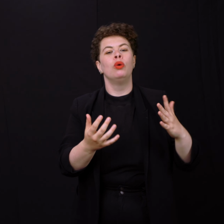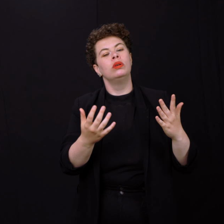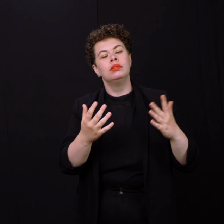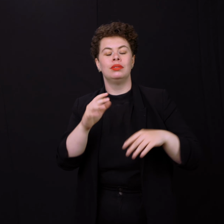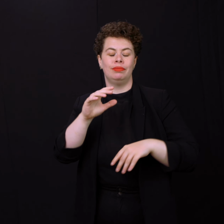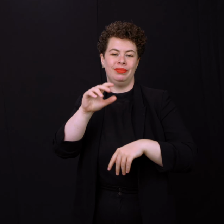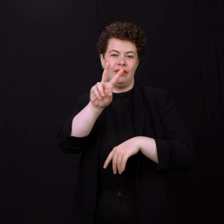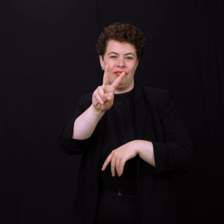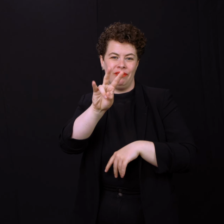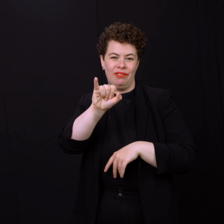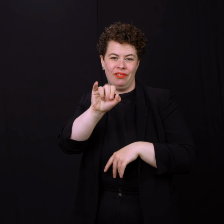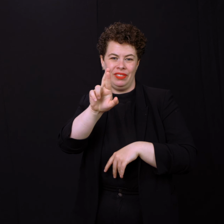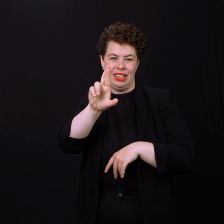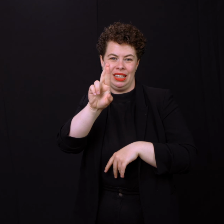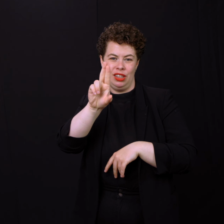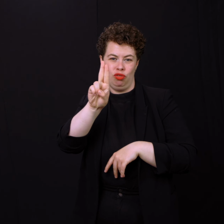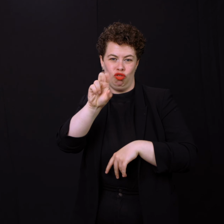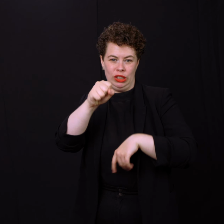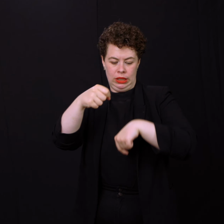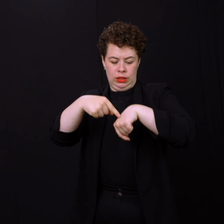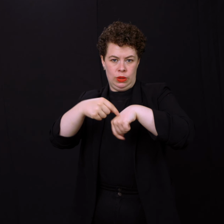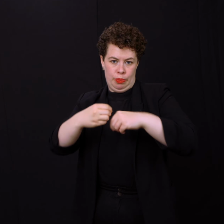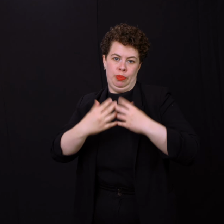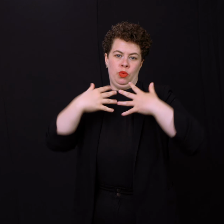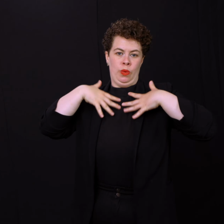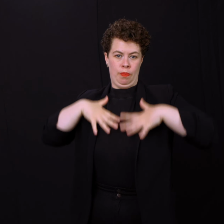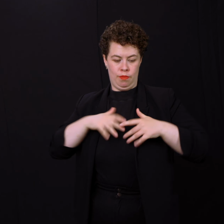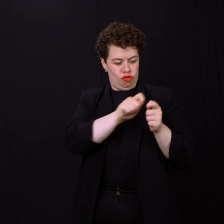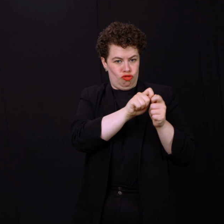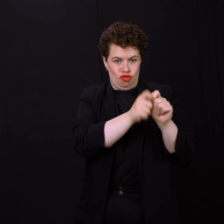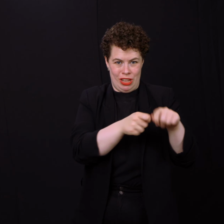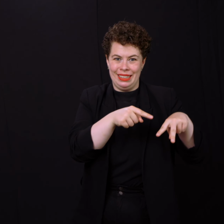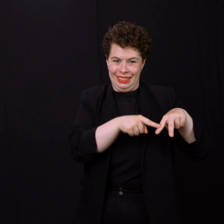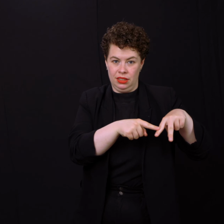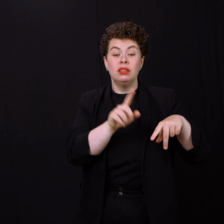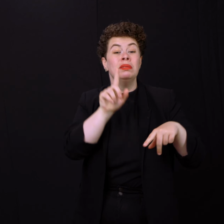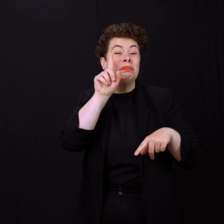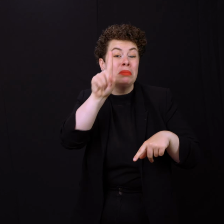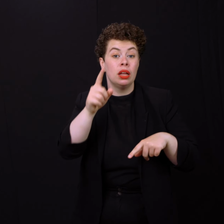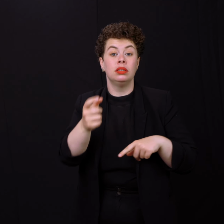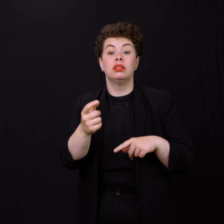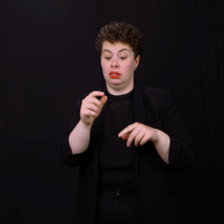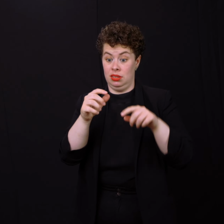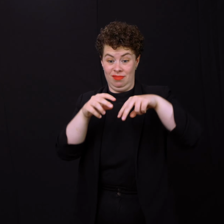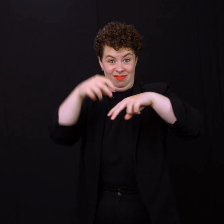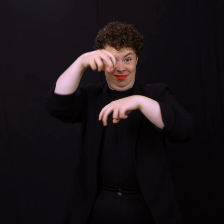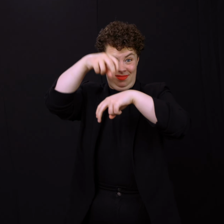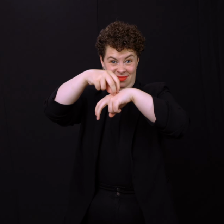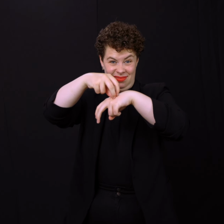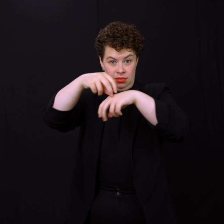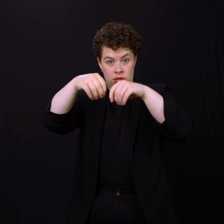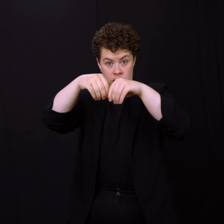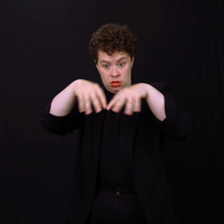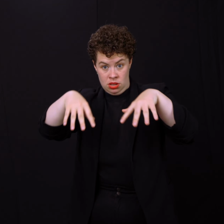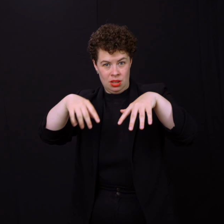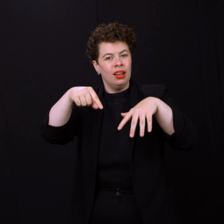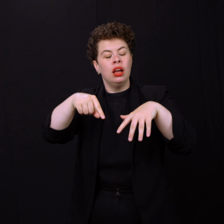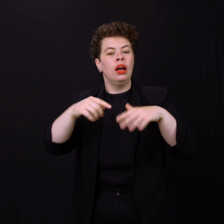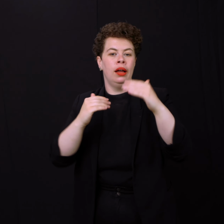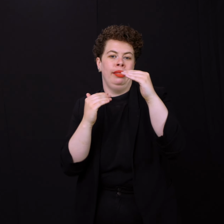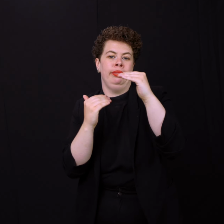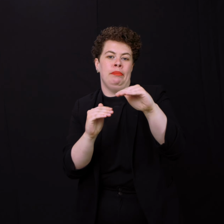the retina. But those viruses can only hold genes that are of a